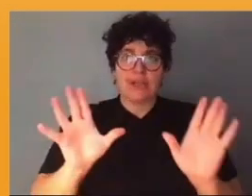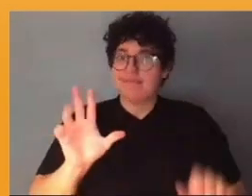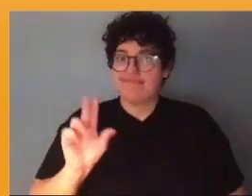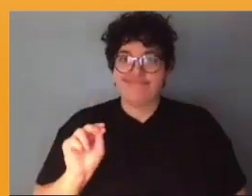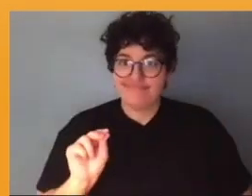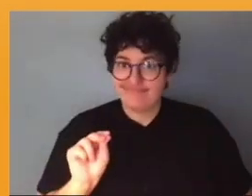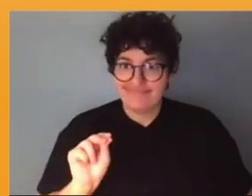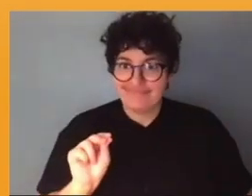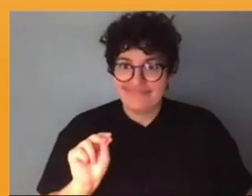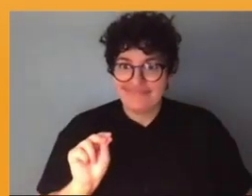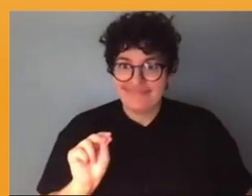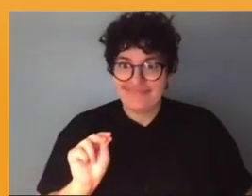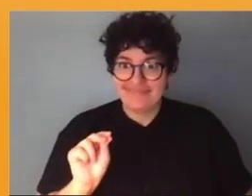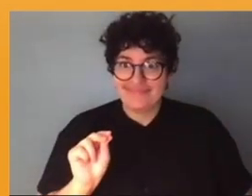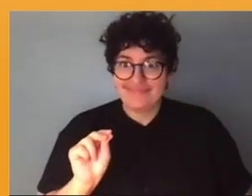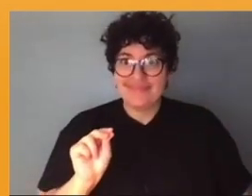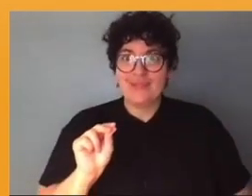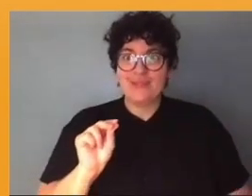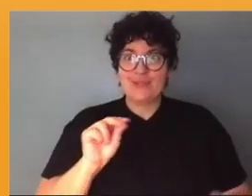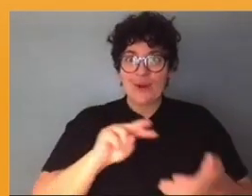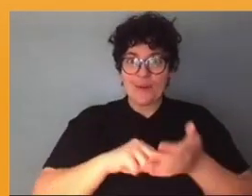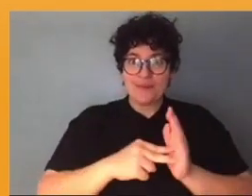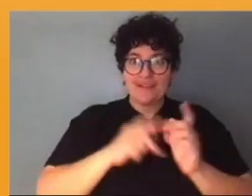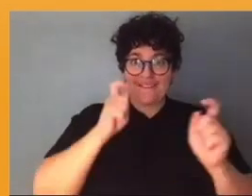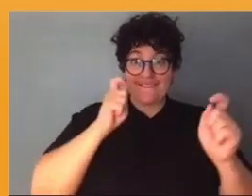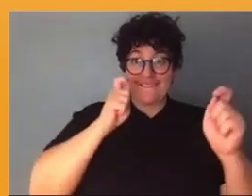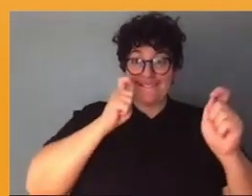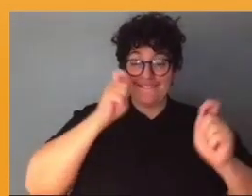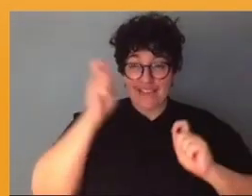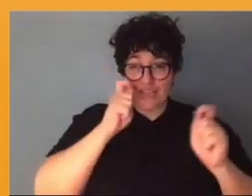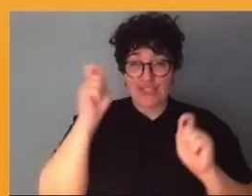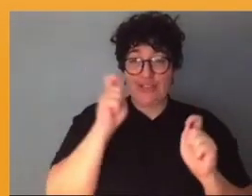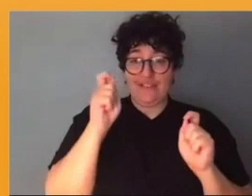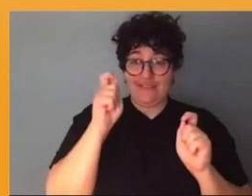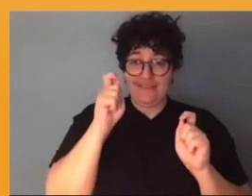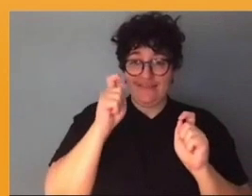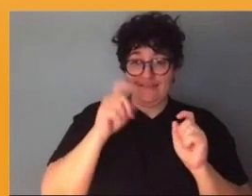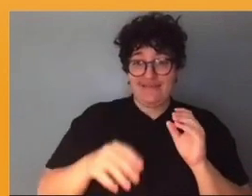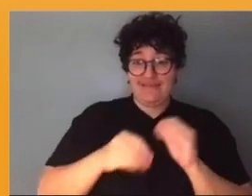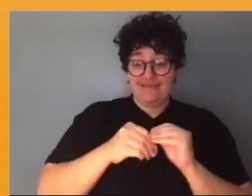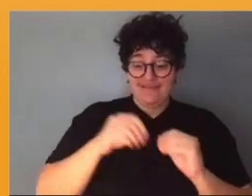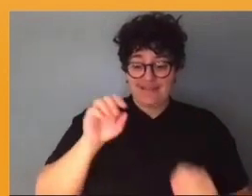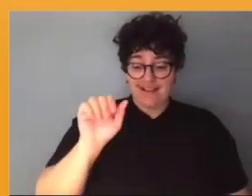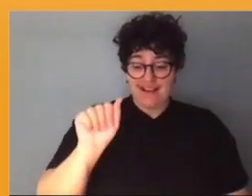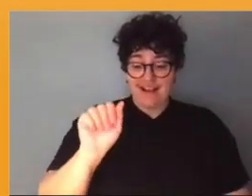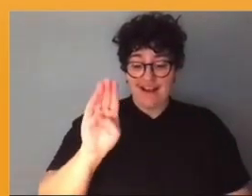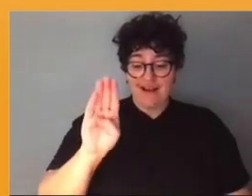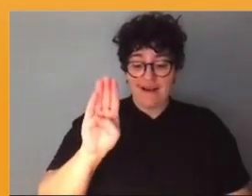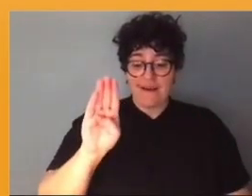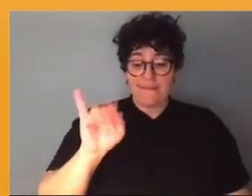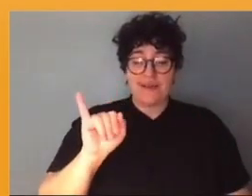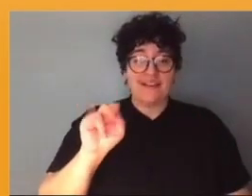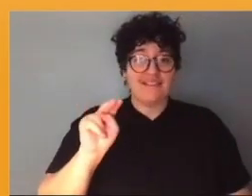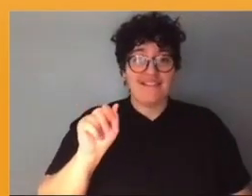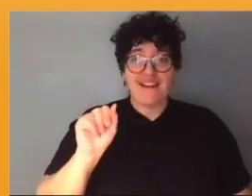we really use facial gestures, abhinaya, facial emotion,